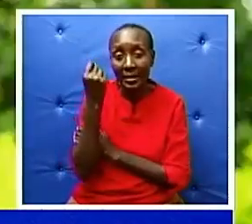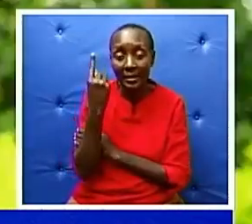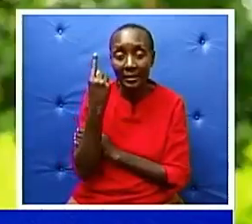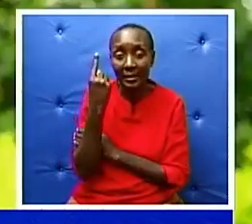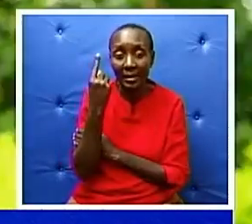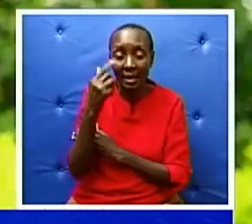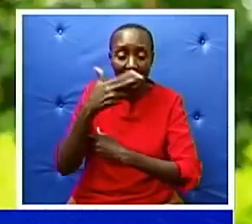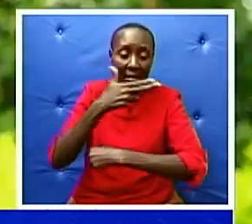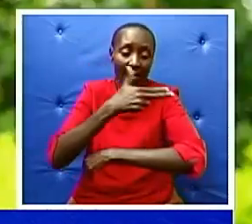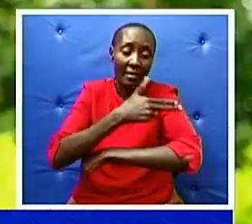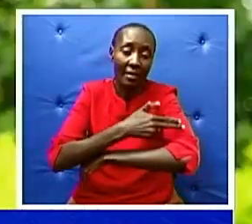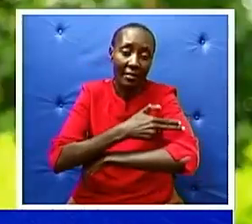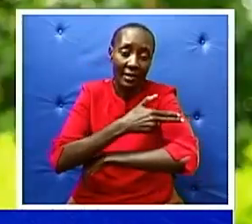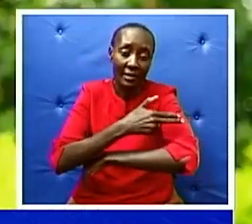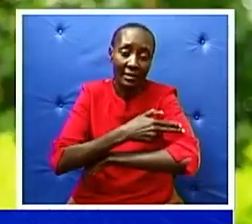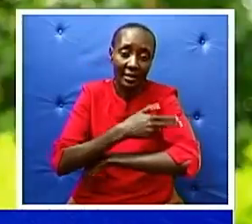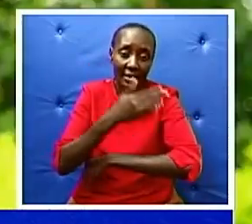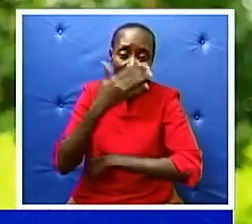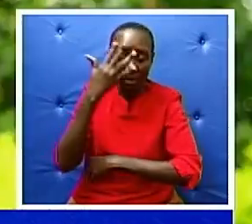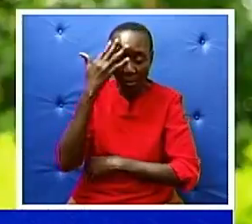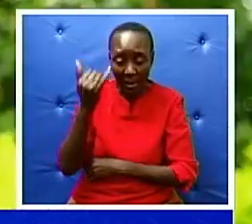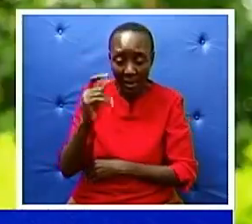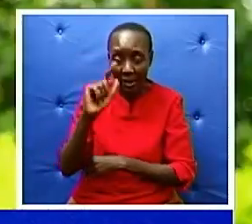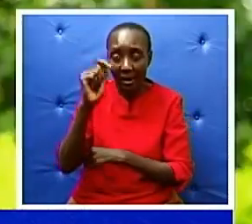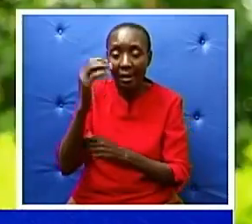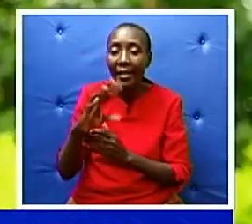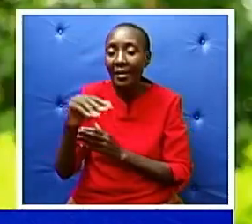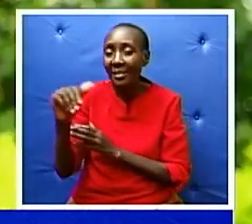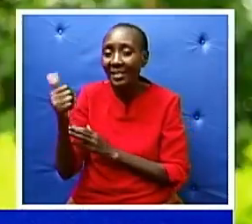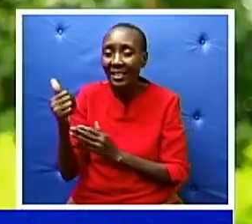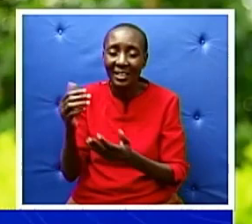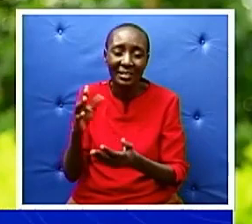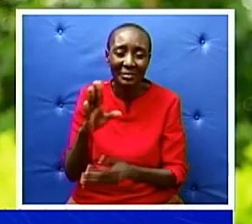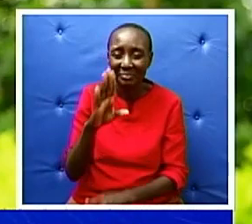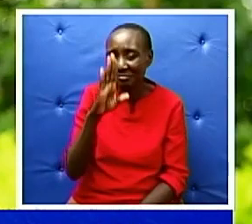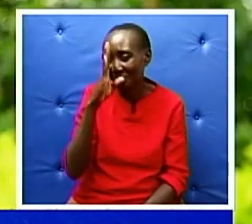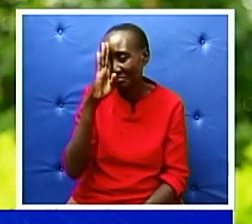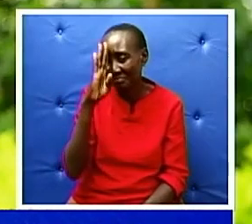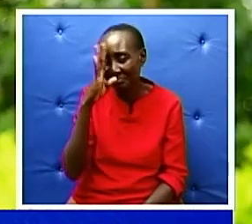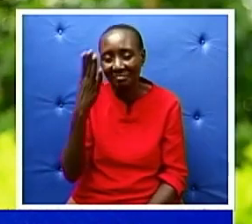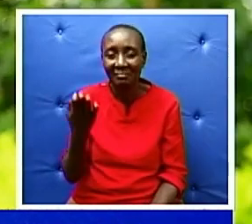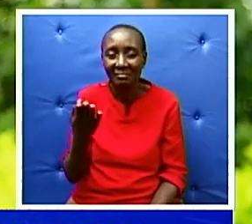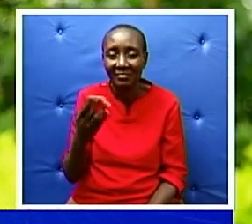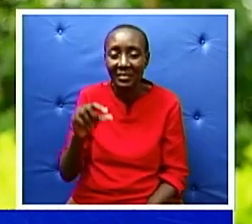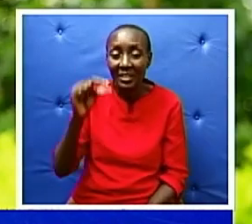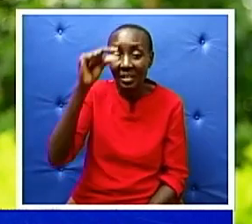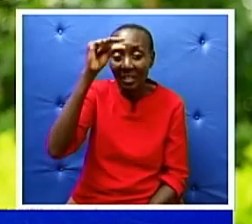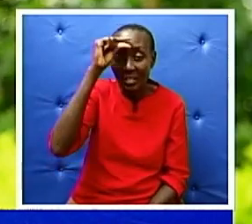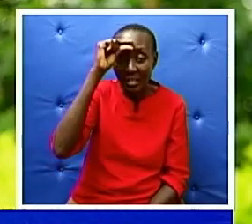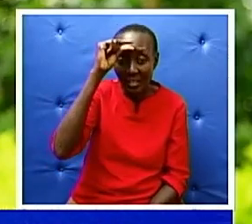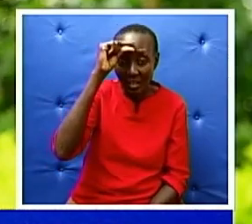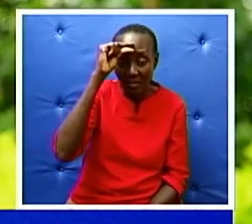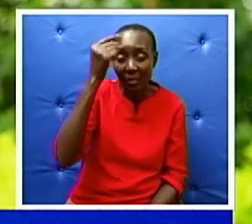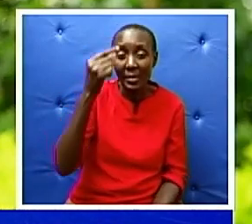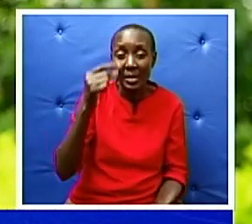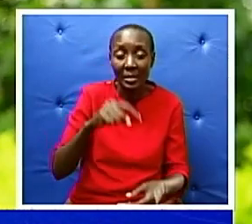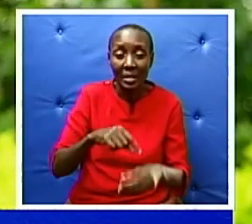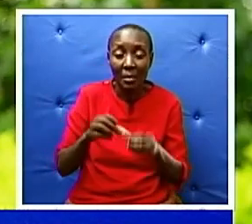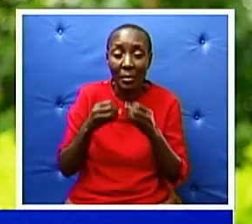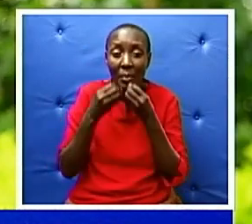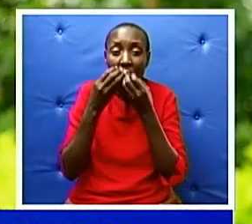the vaccine, because there are still some Kenyans who are skeptical. So the government in relaying the message and